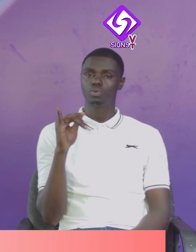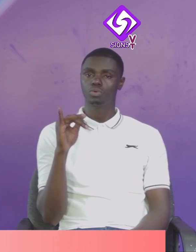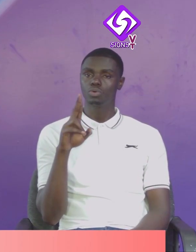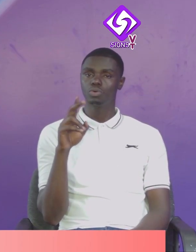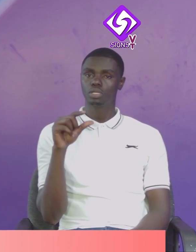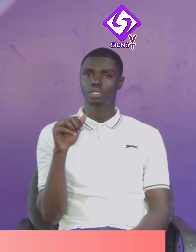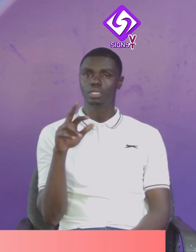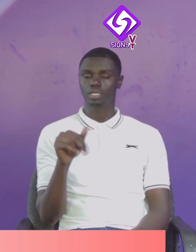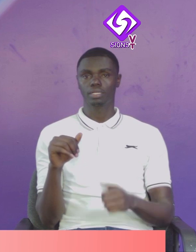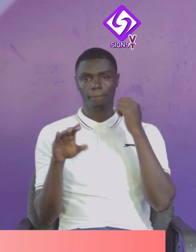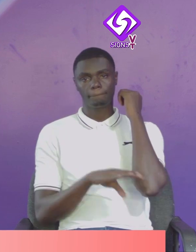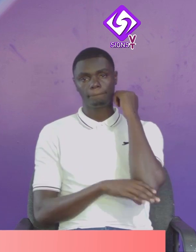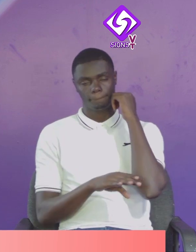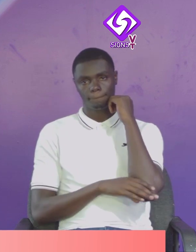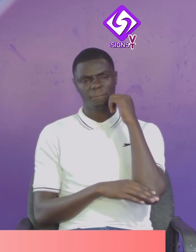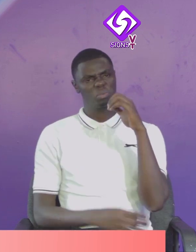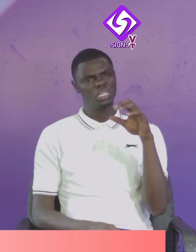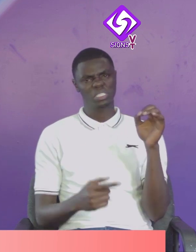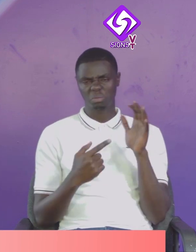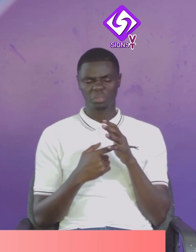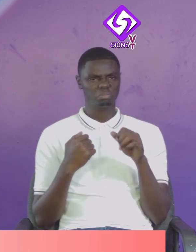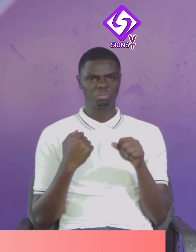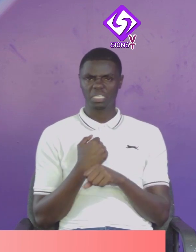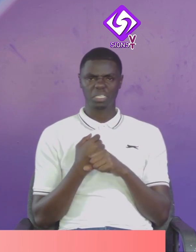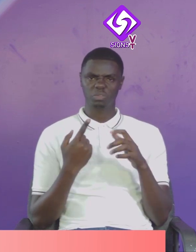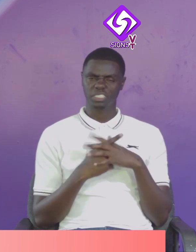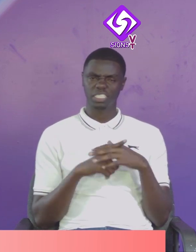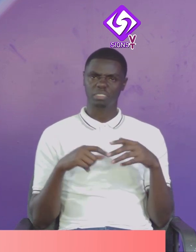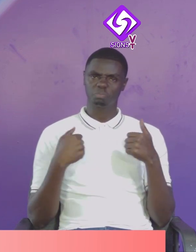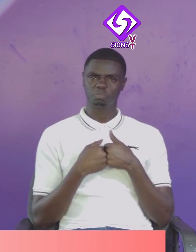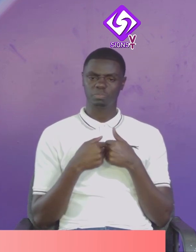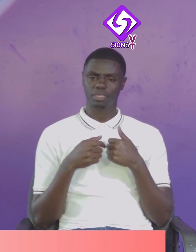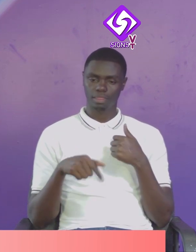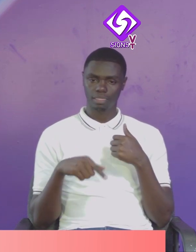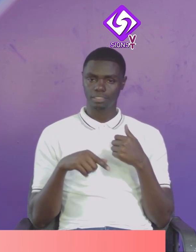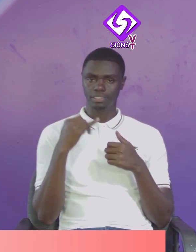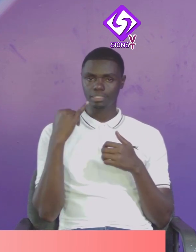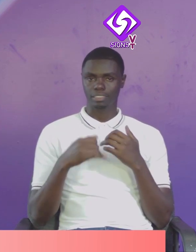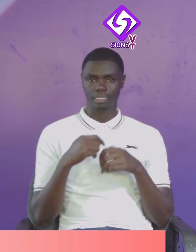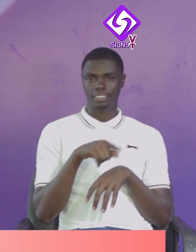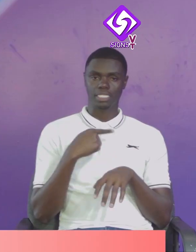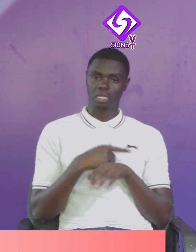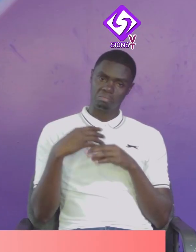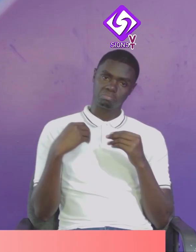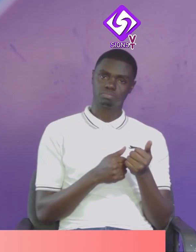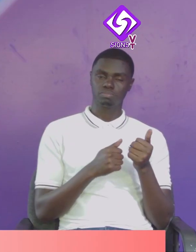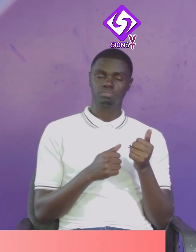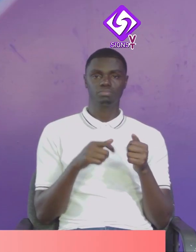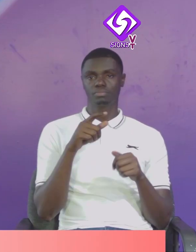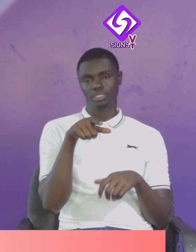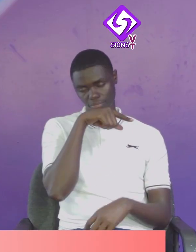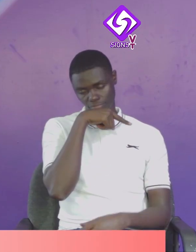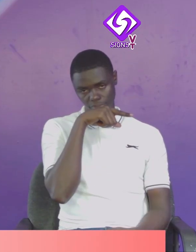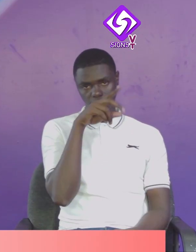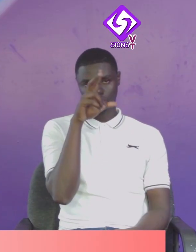don't think Bulgaria with 0 points will start their game these last hours by beating Turkey. No,